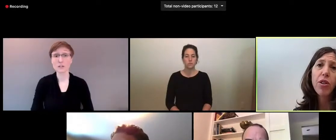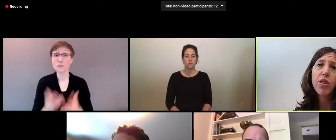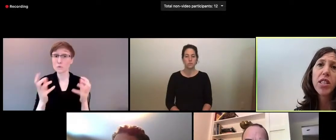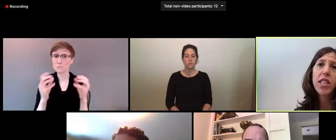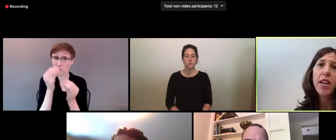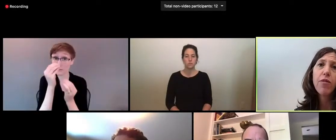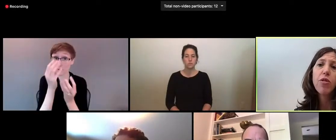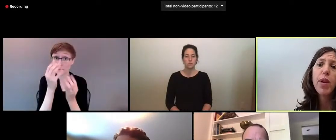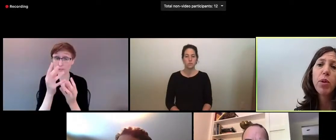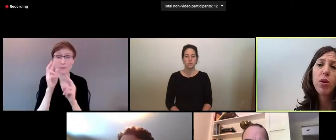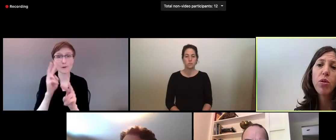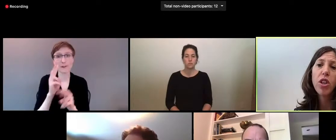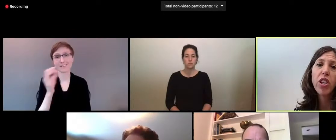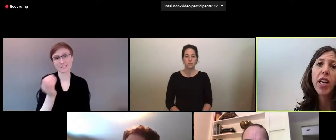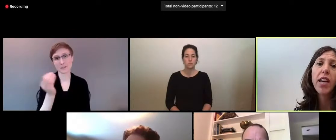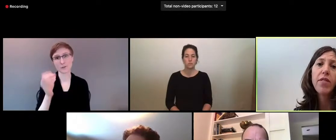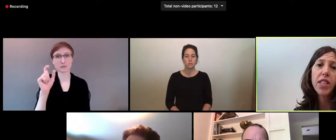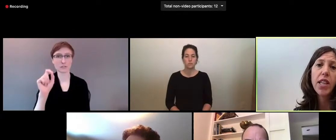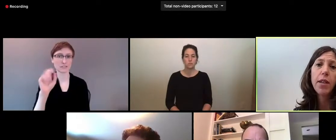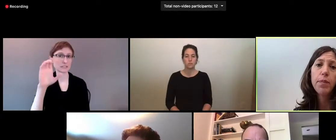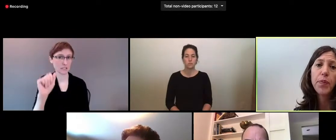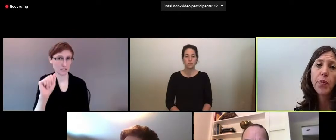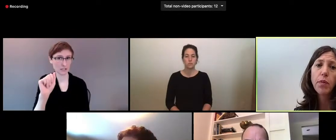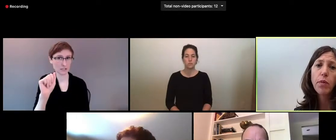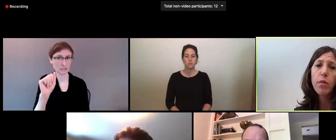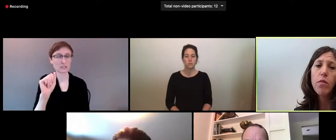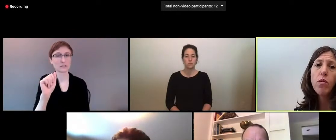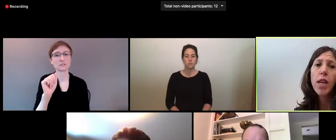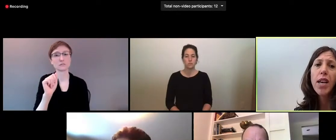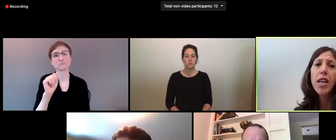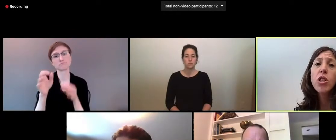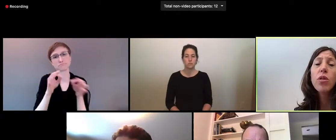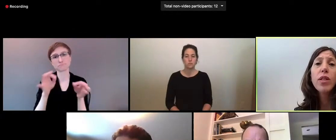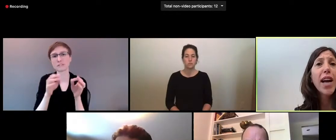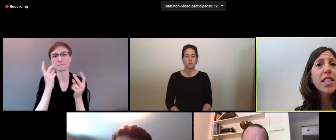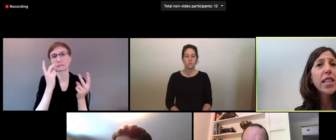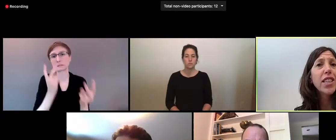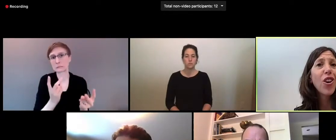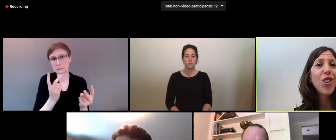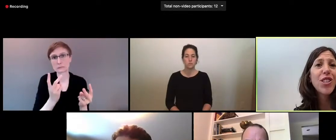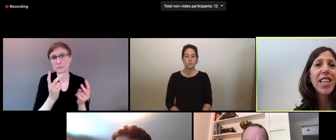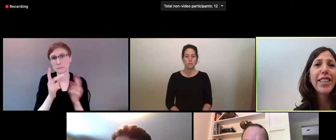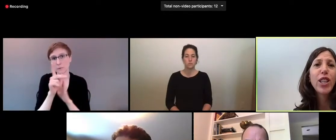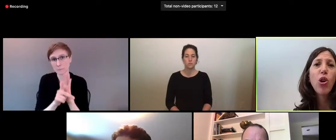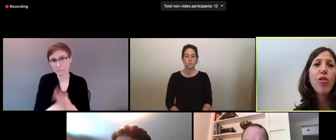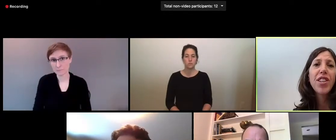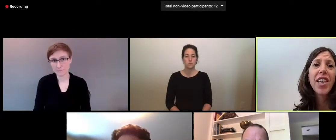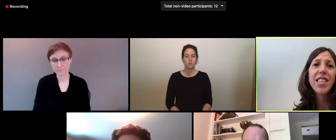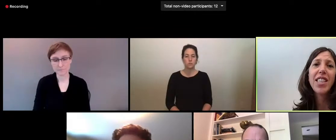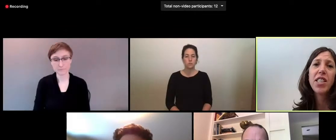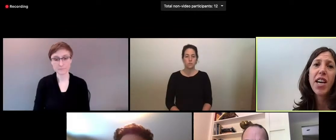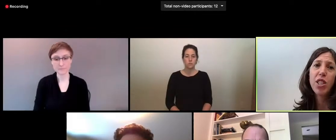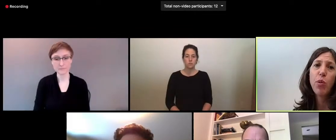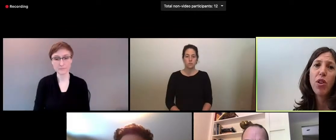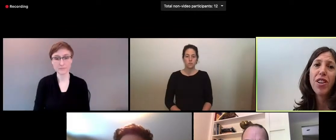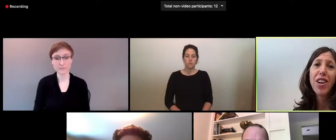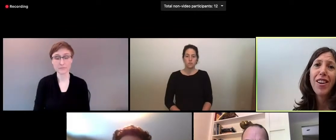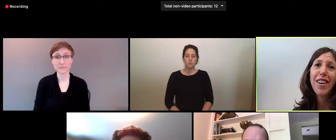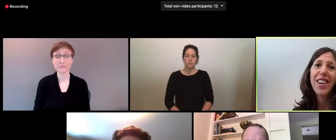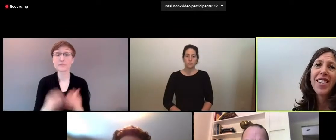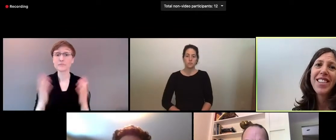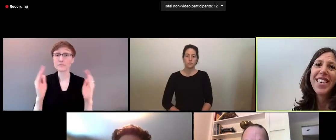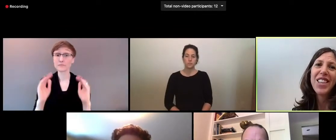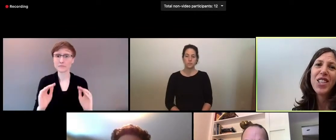website, ontario.ca, for people who are looking at visiting. So lastly, on our daily COVID-19